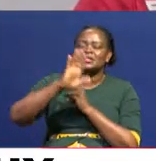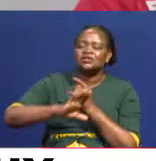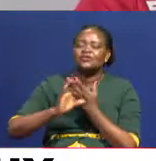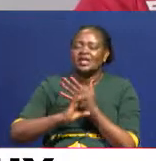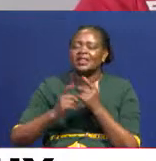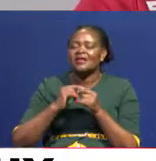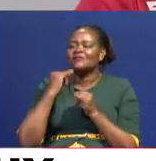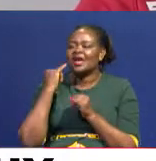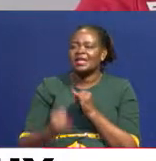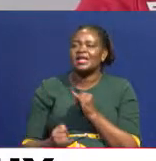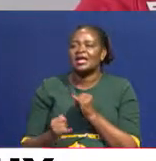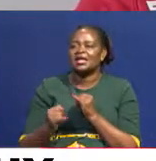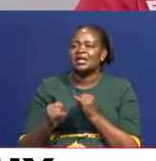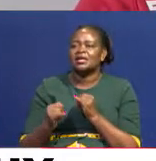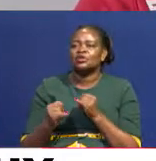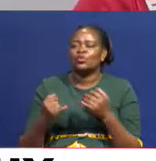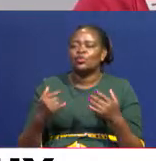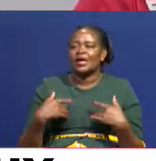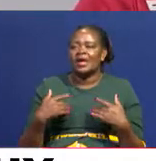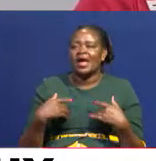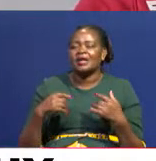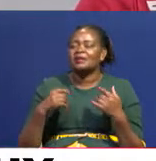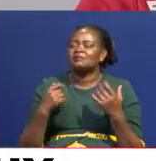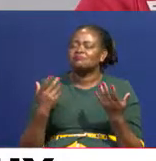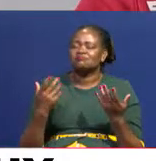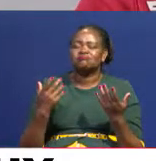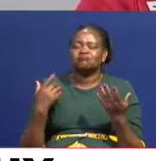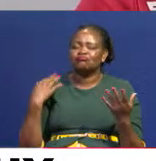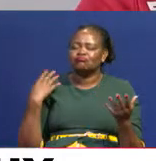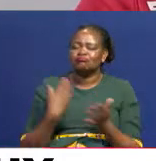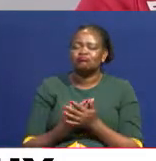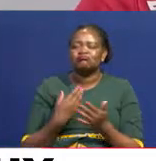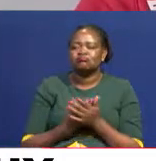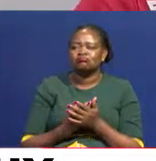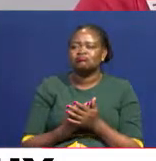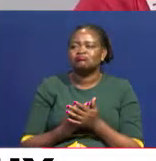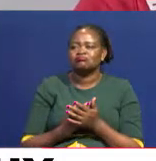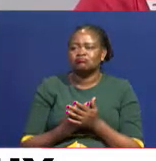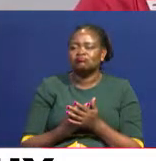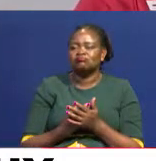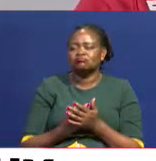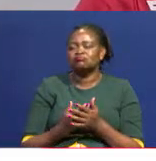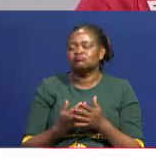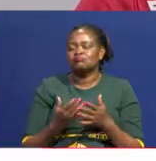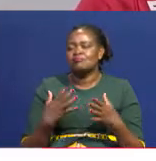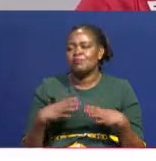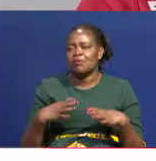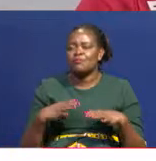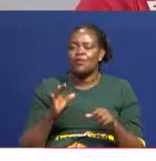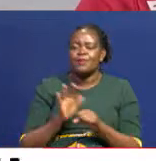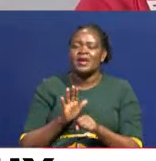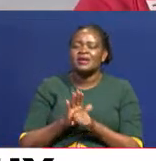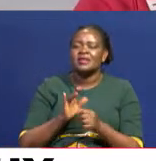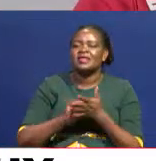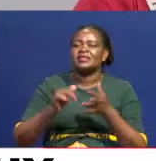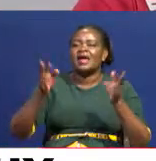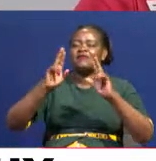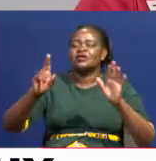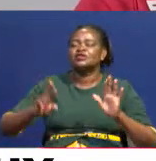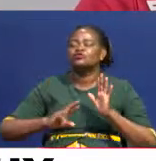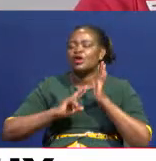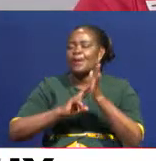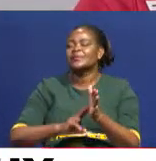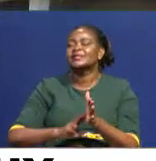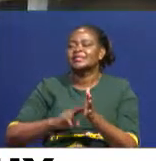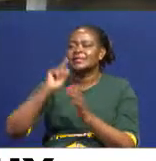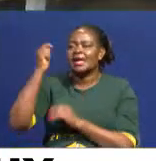eventually we were able to put together, I think, over the period, a group that I can say is ready to represent, ready to put their best